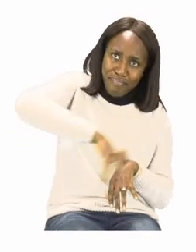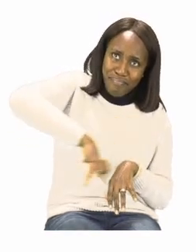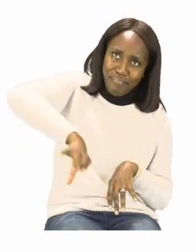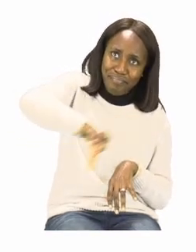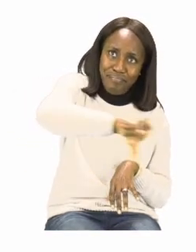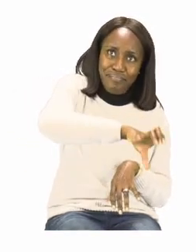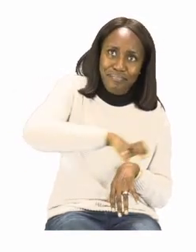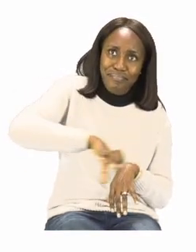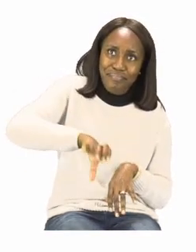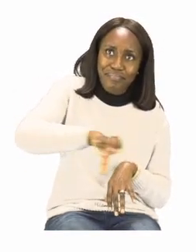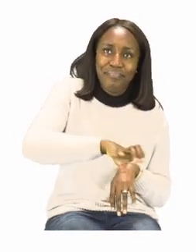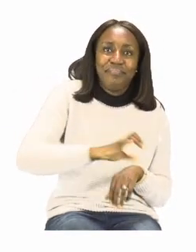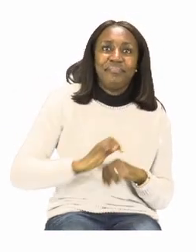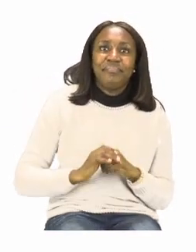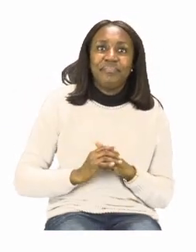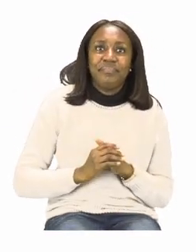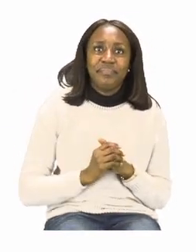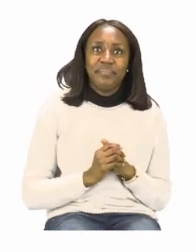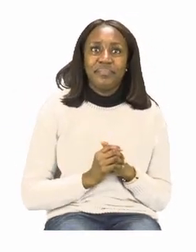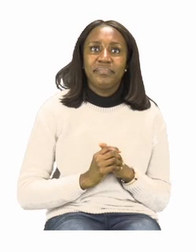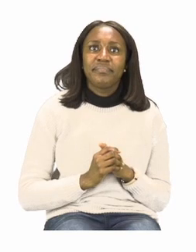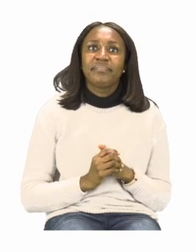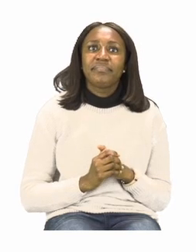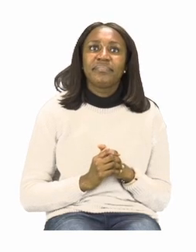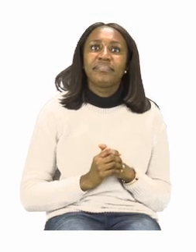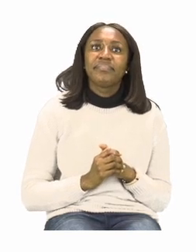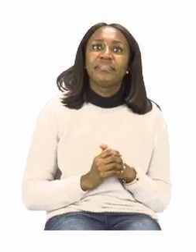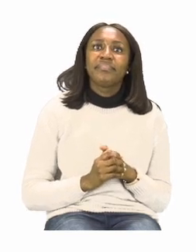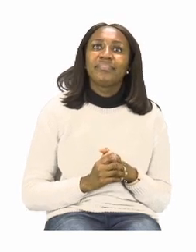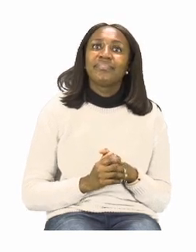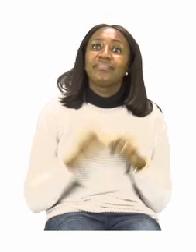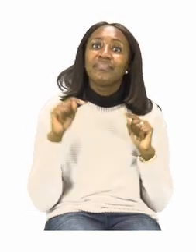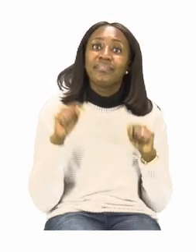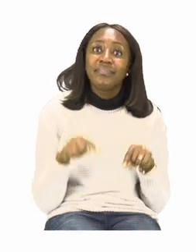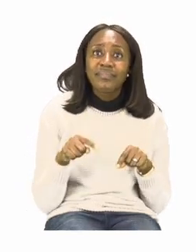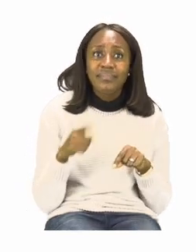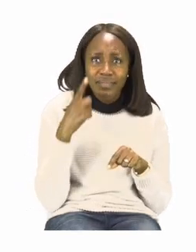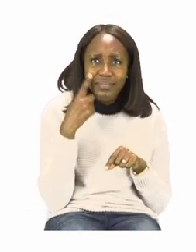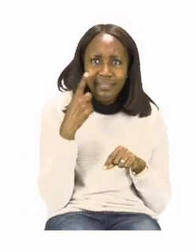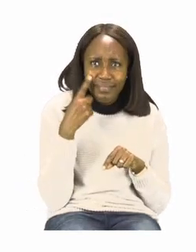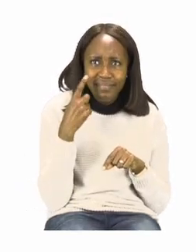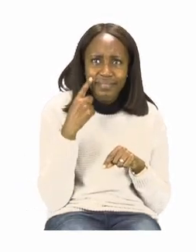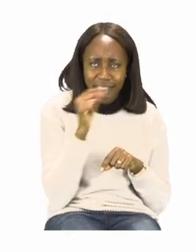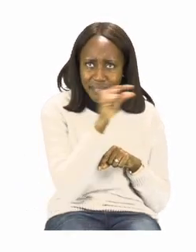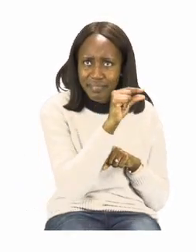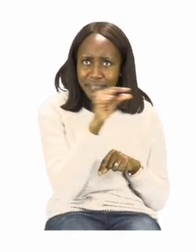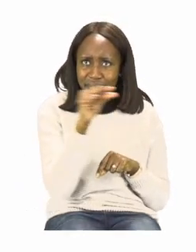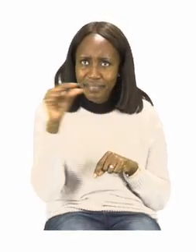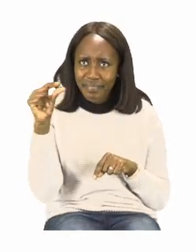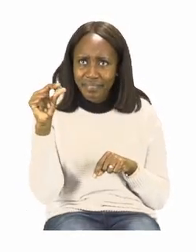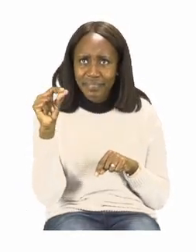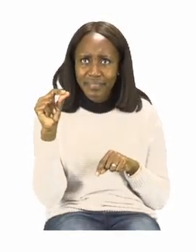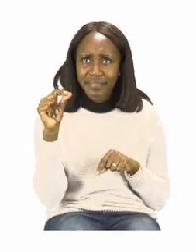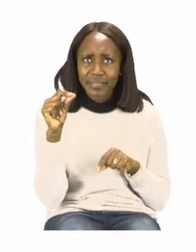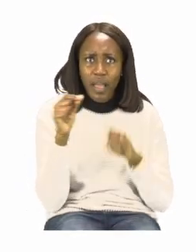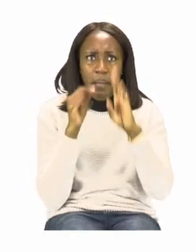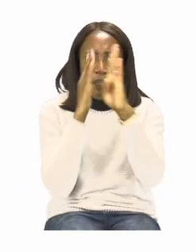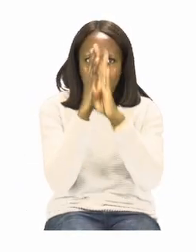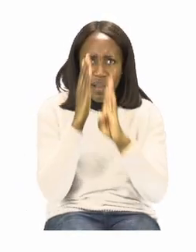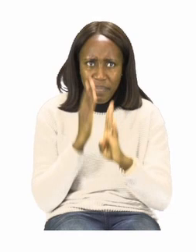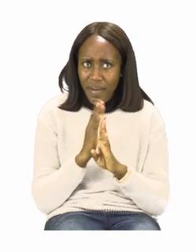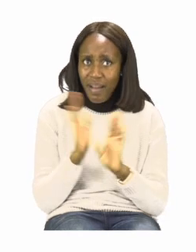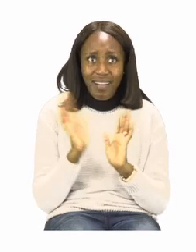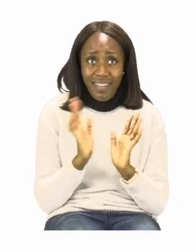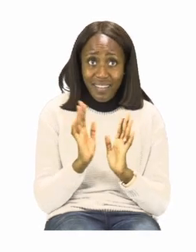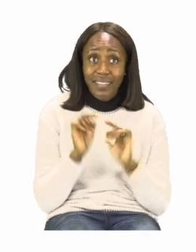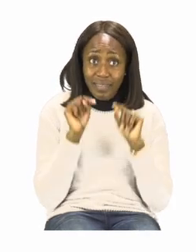the fruits. Now, as you can see, the way the sentences are not the same in the pictures. So we're